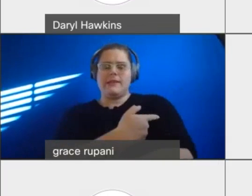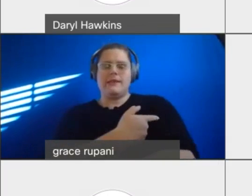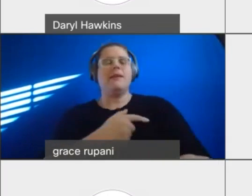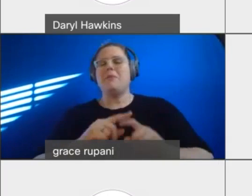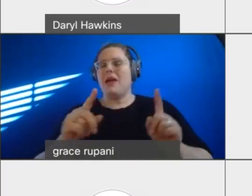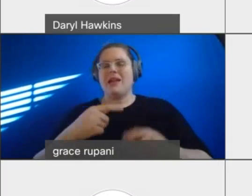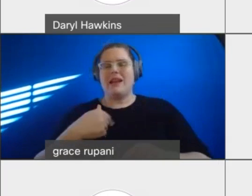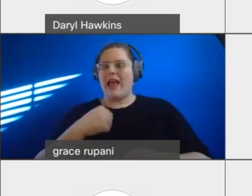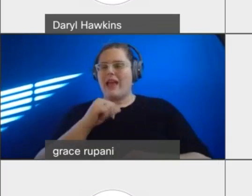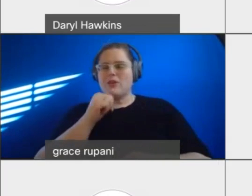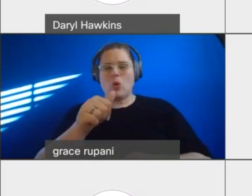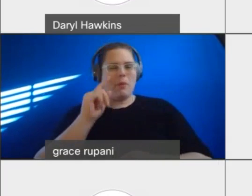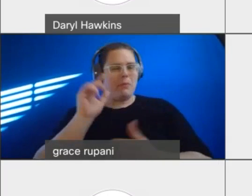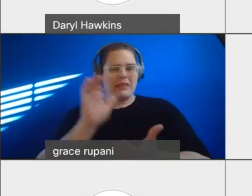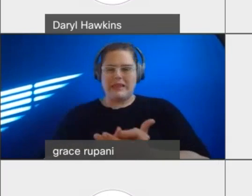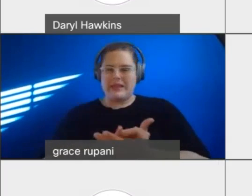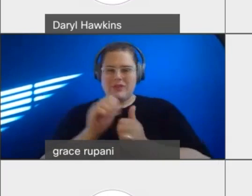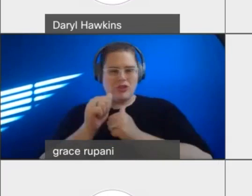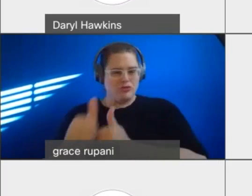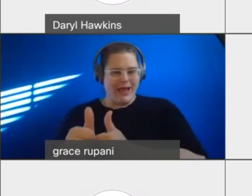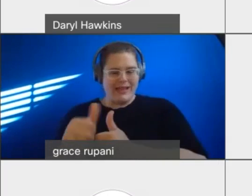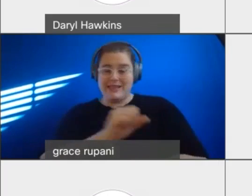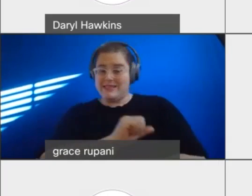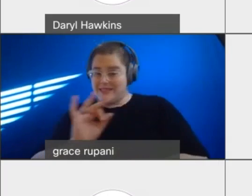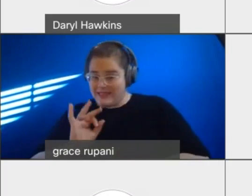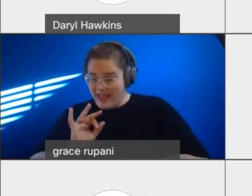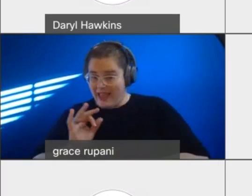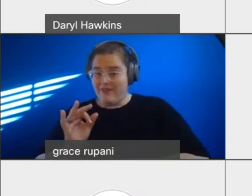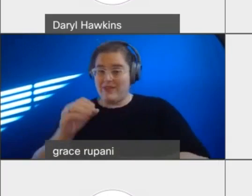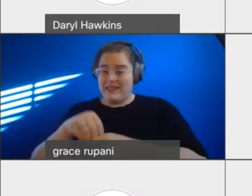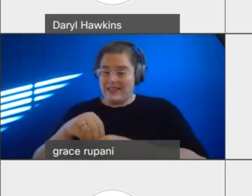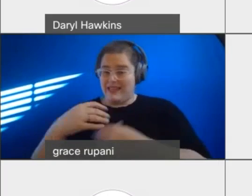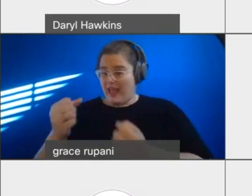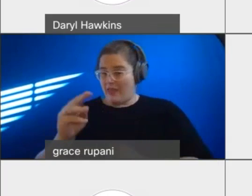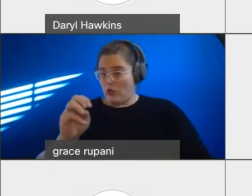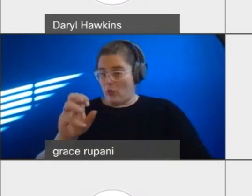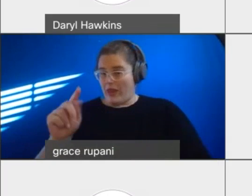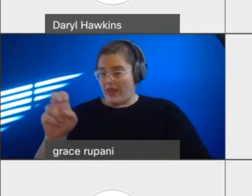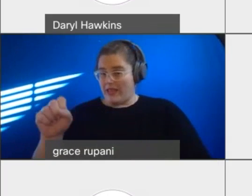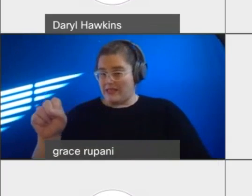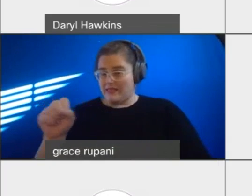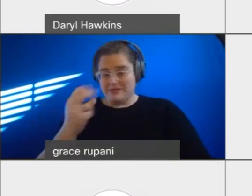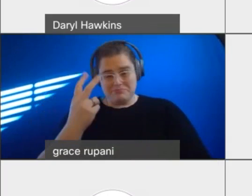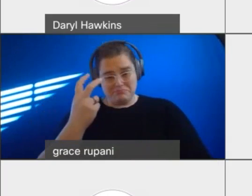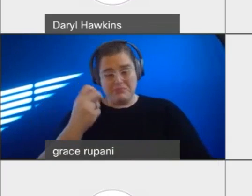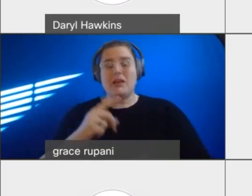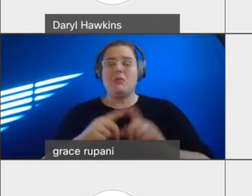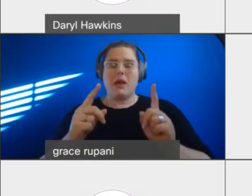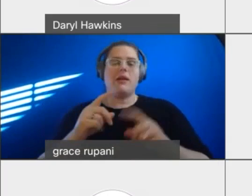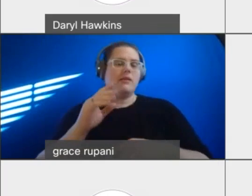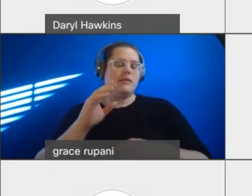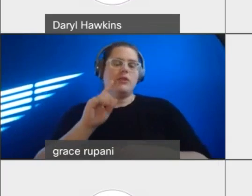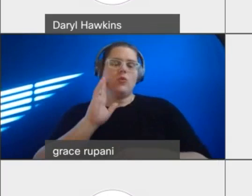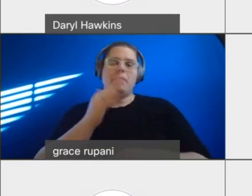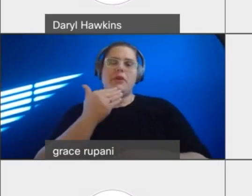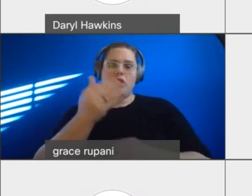tracking staff in health and wellness, but it would be prudent to know who has received the vaccine.